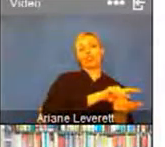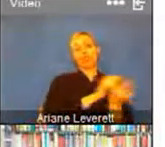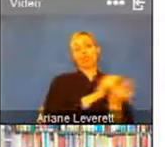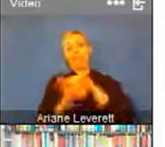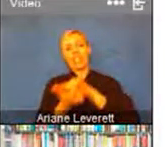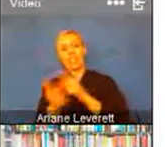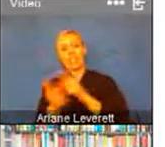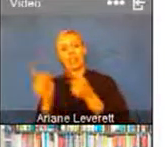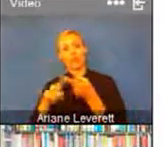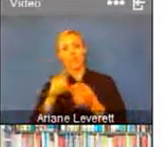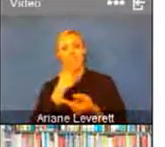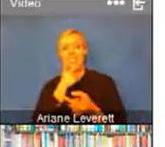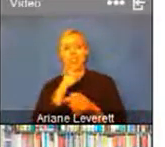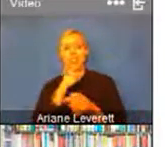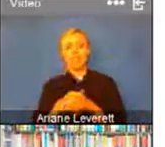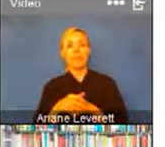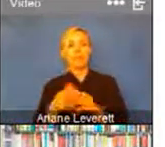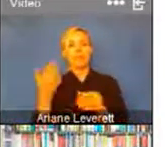the German Kindernothilfe